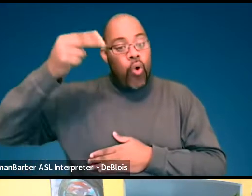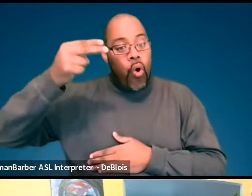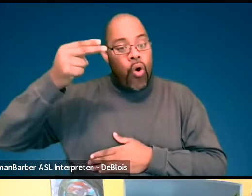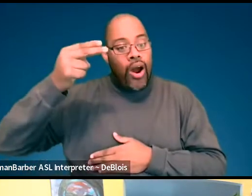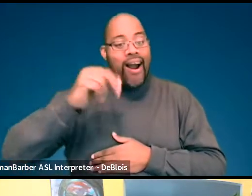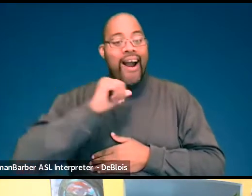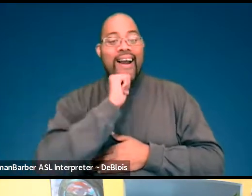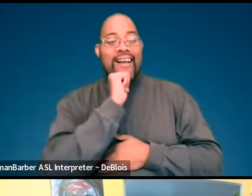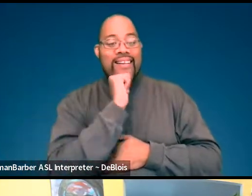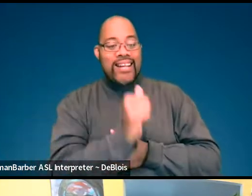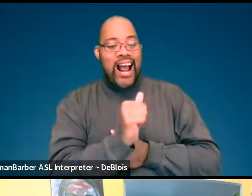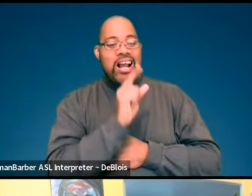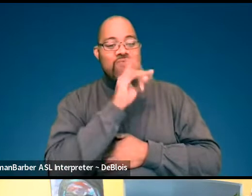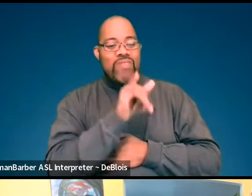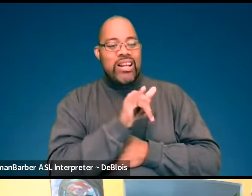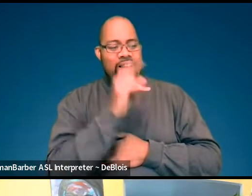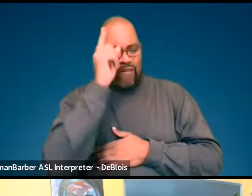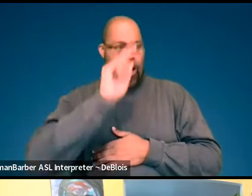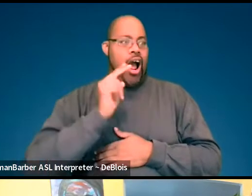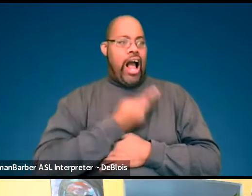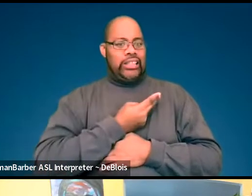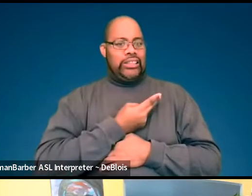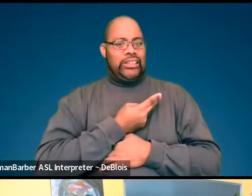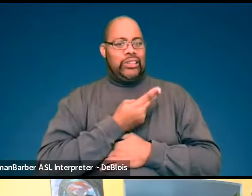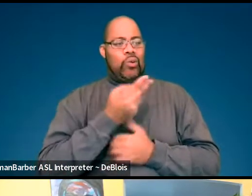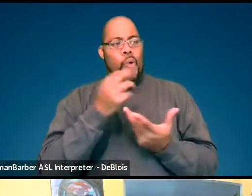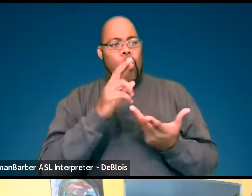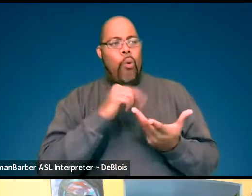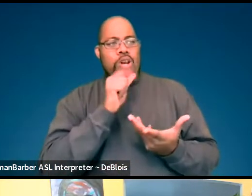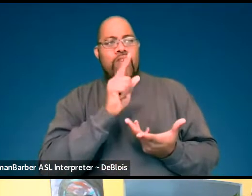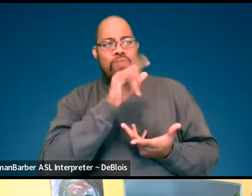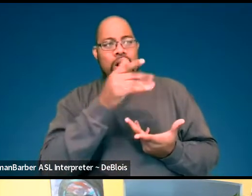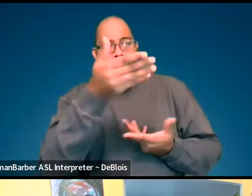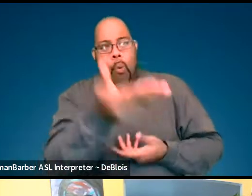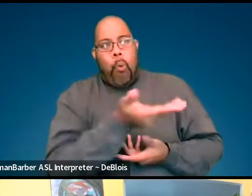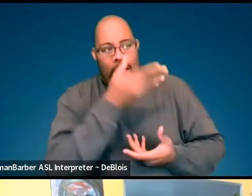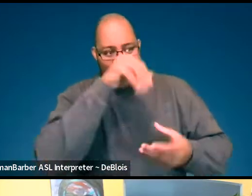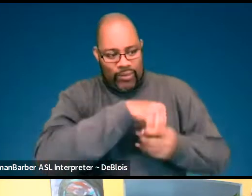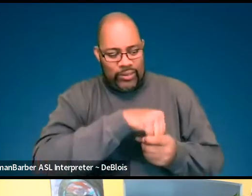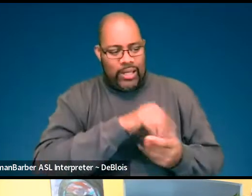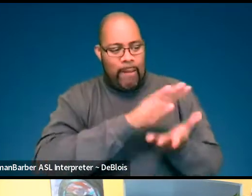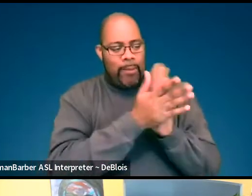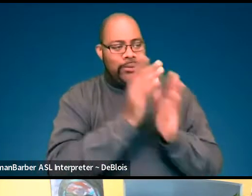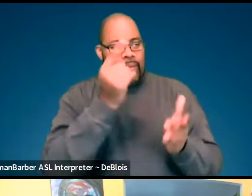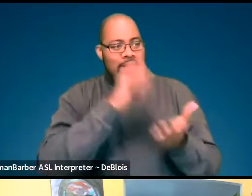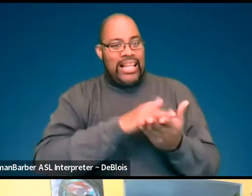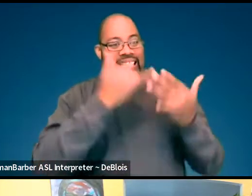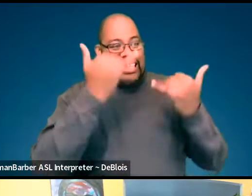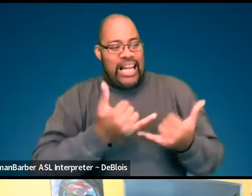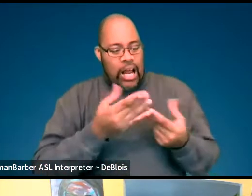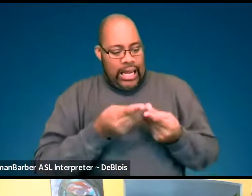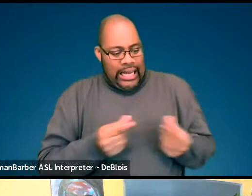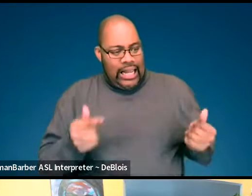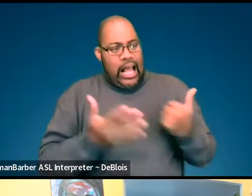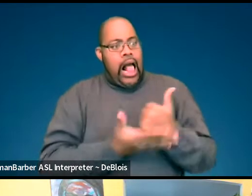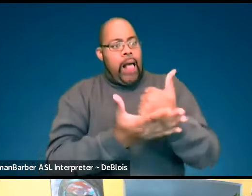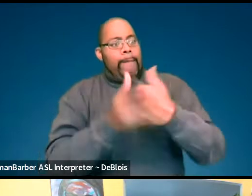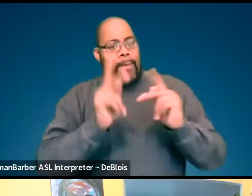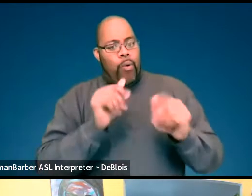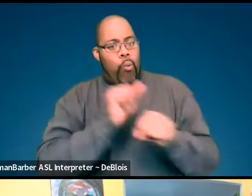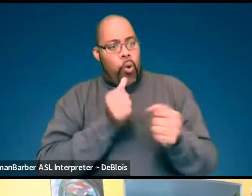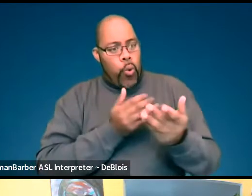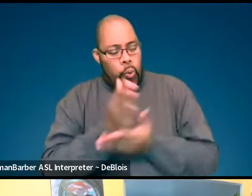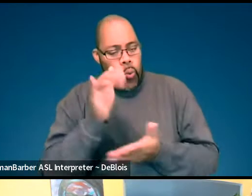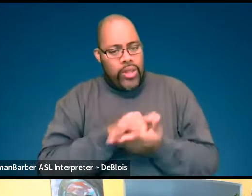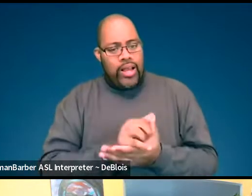not been really for us or where we weren't really welcomed in and turning it into something that's now healing and helping people work through that.